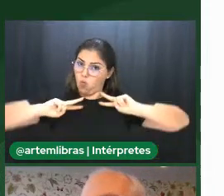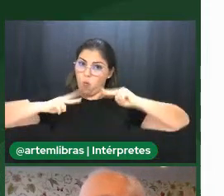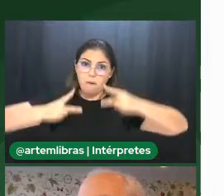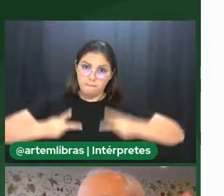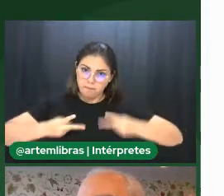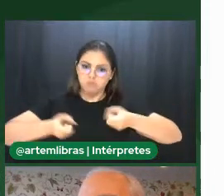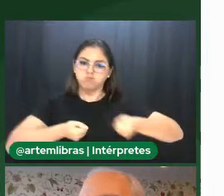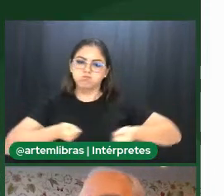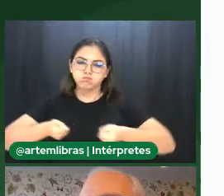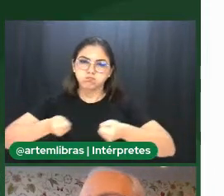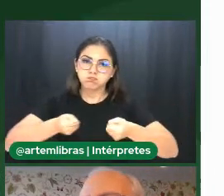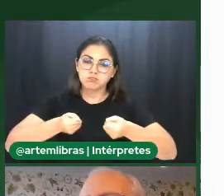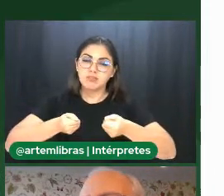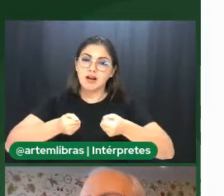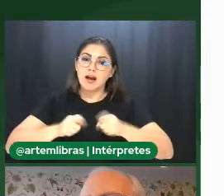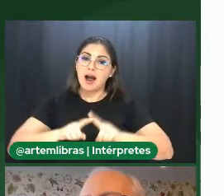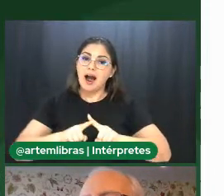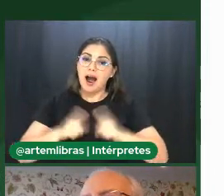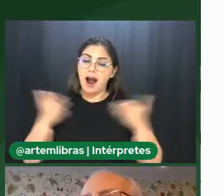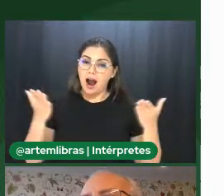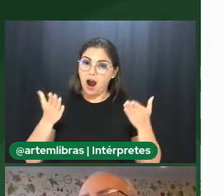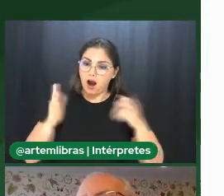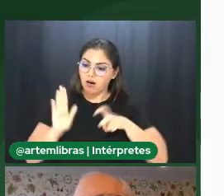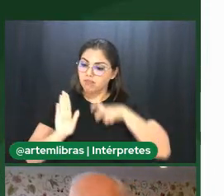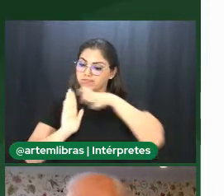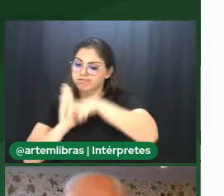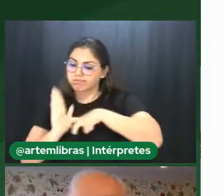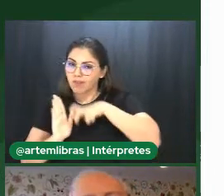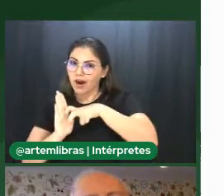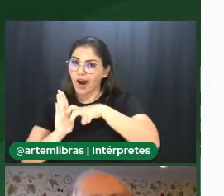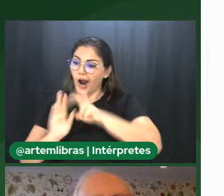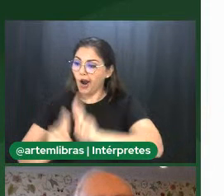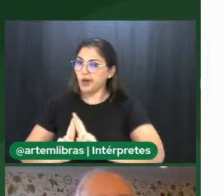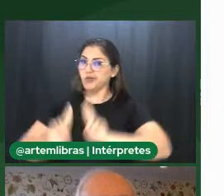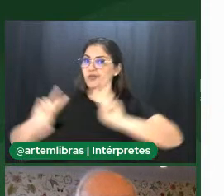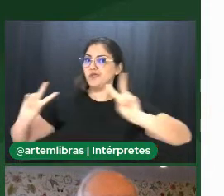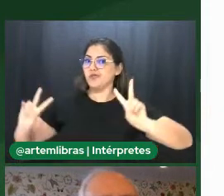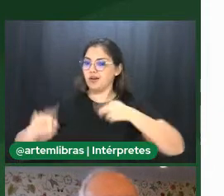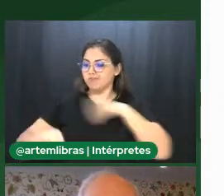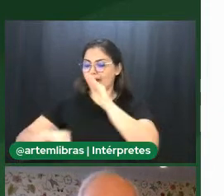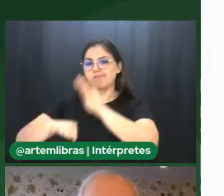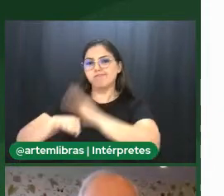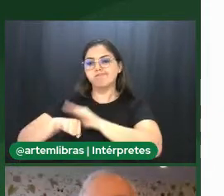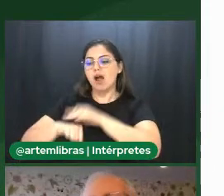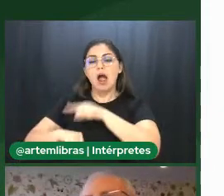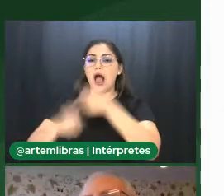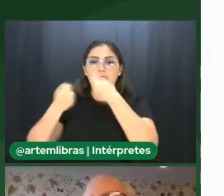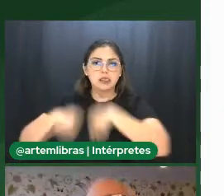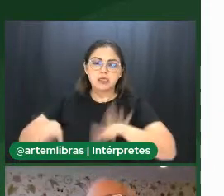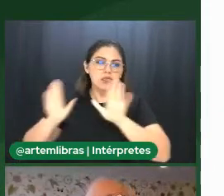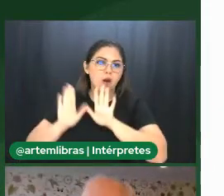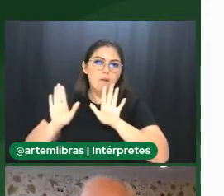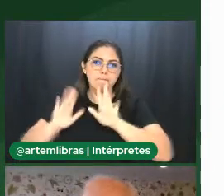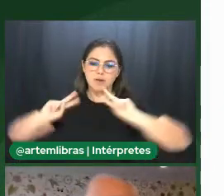then the user was no longer in control. Newer wheelchairs were lightweight